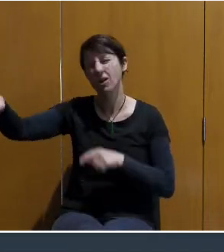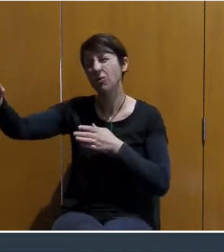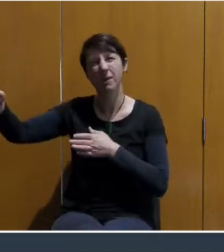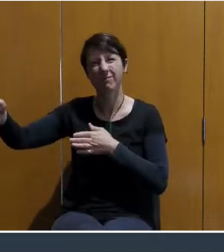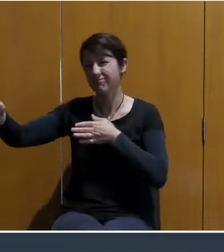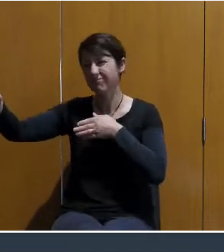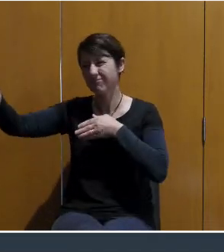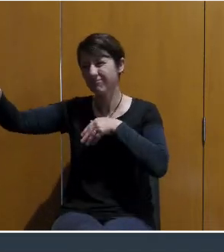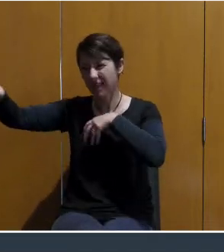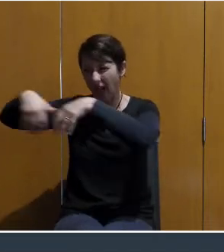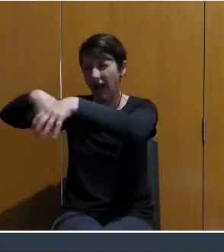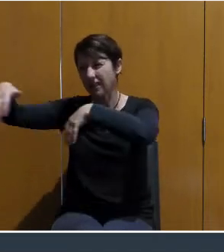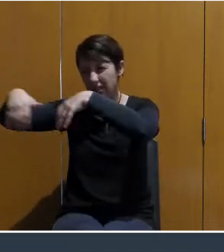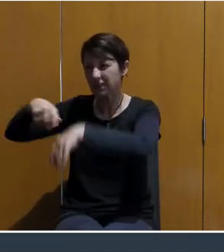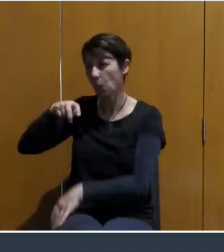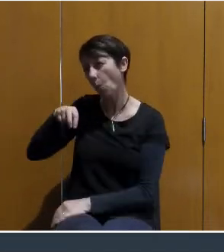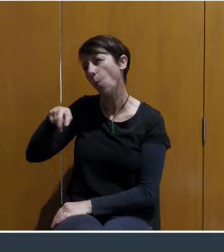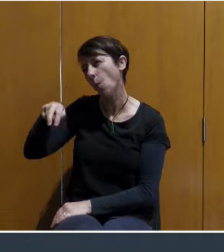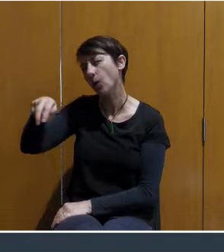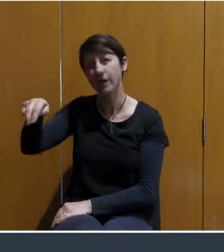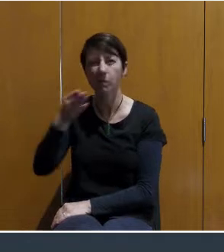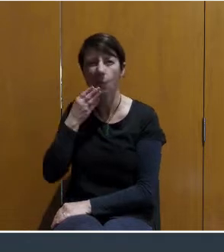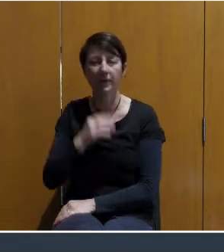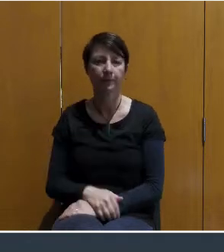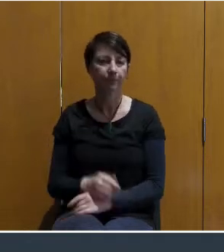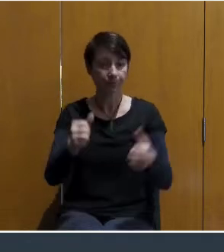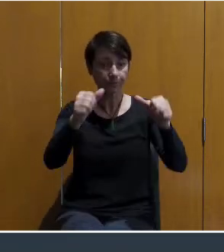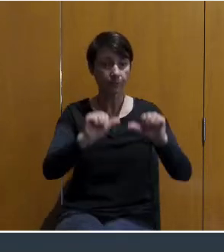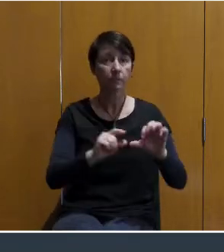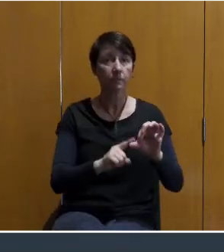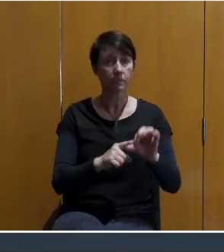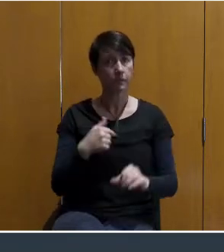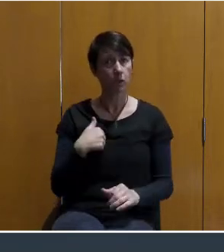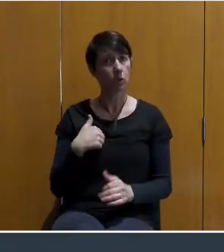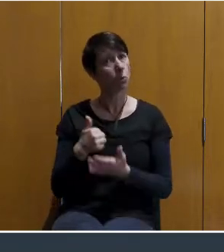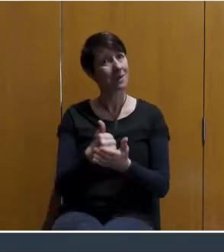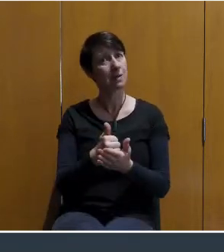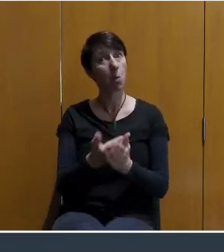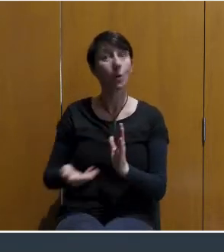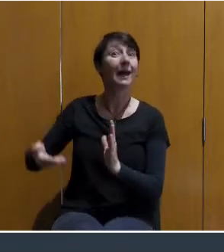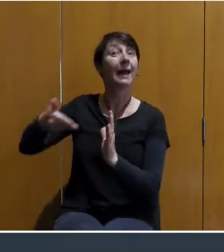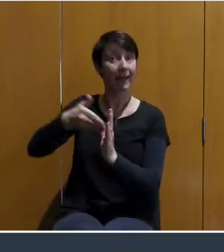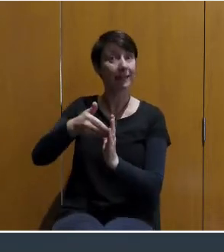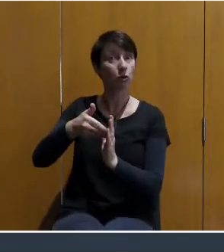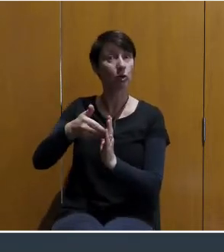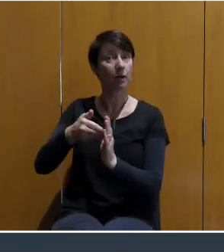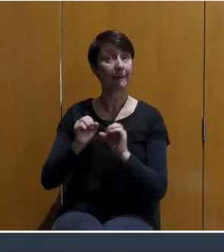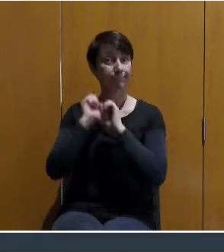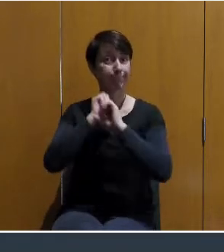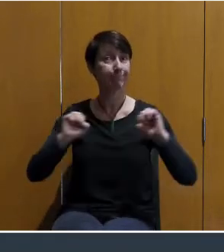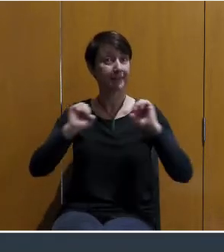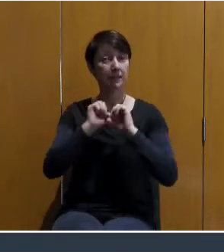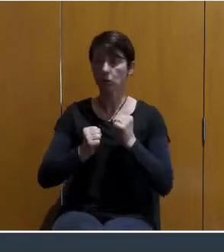What do we got? Do you support an additional exercise area? Yeah, I think that would be quite nice. At Dolbell